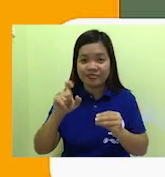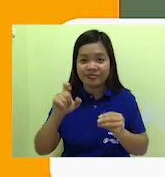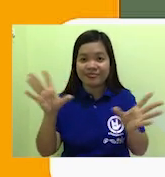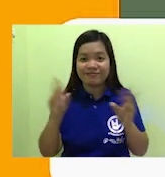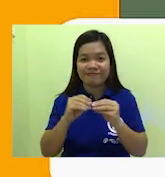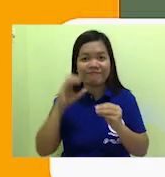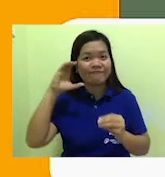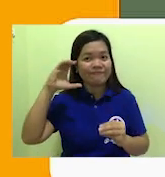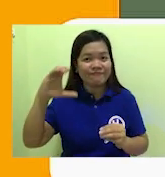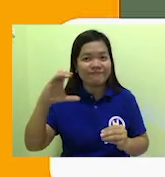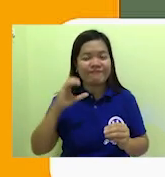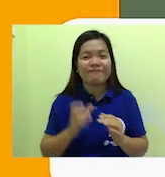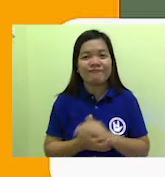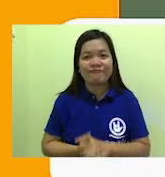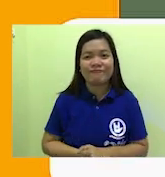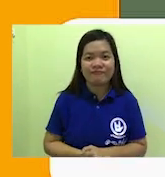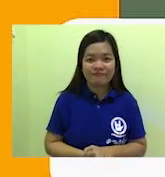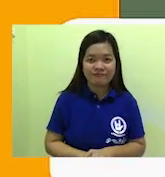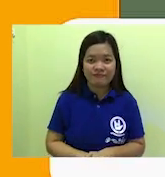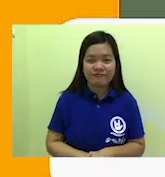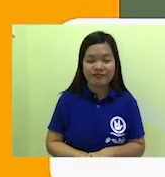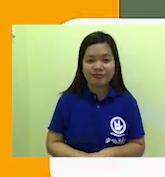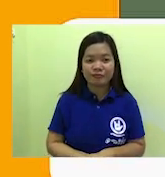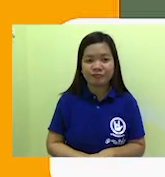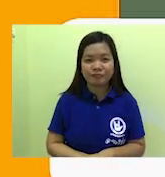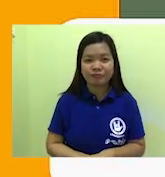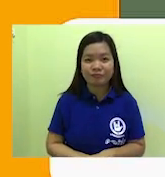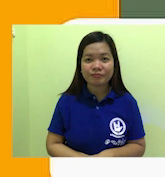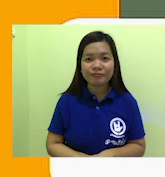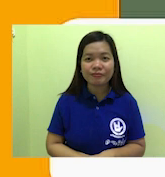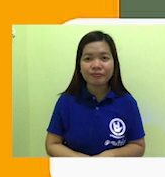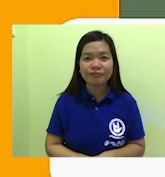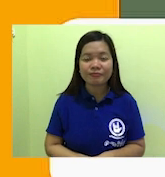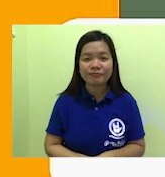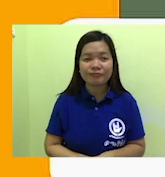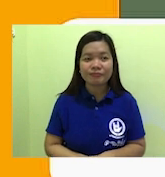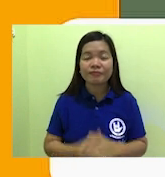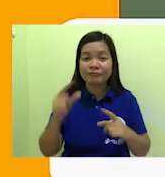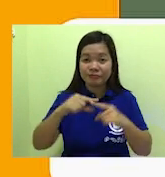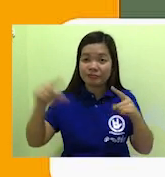ax squared plus bx plus c.